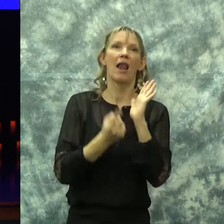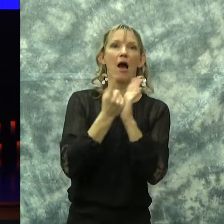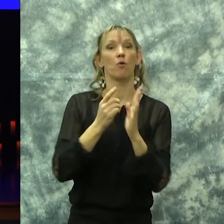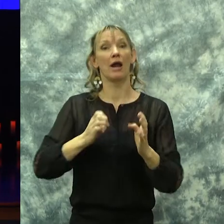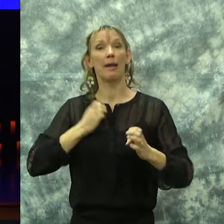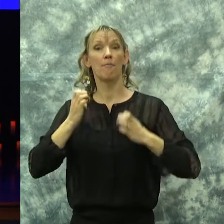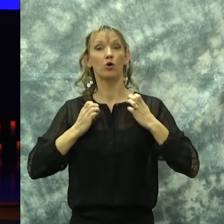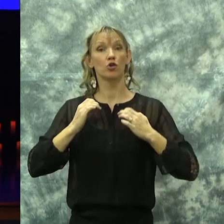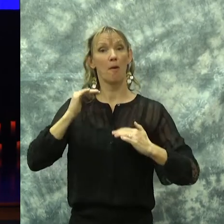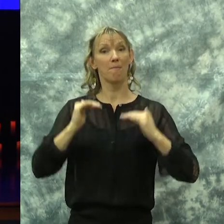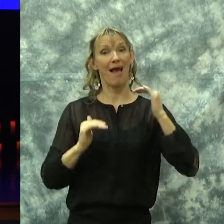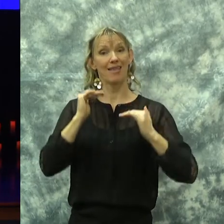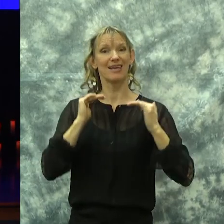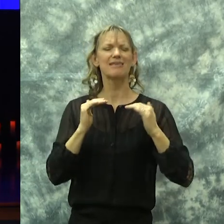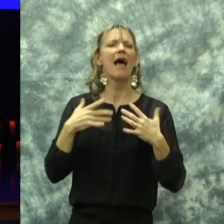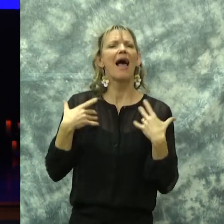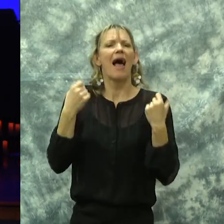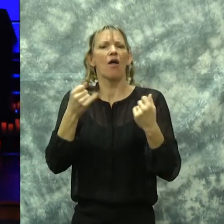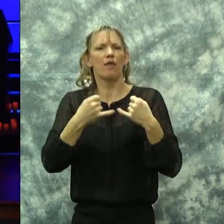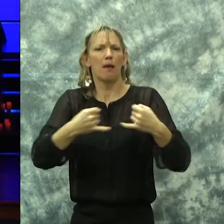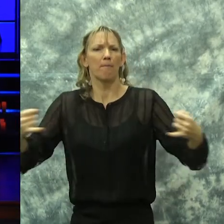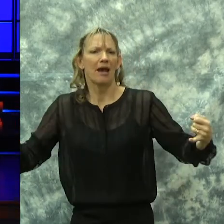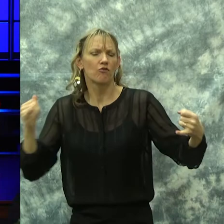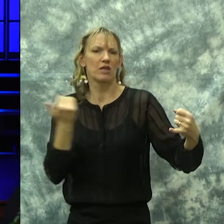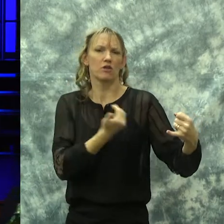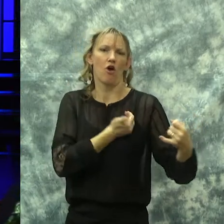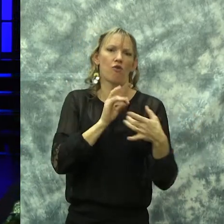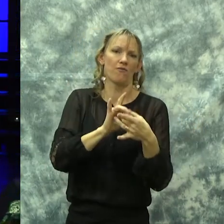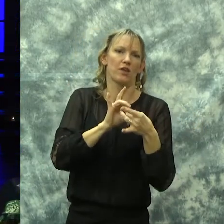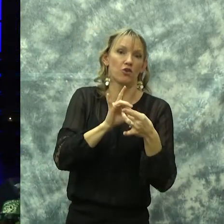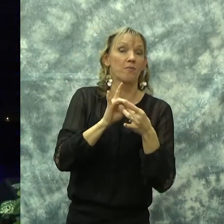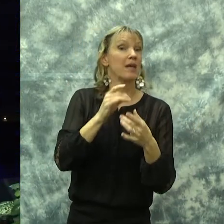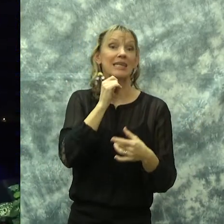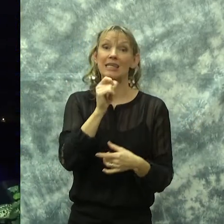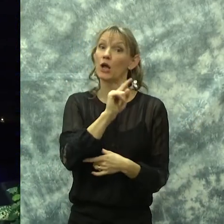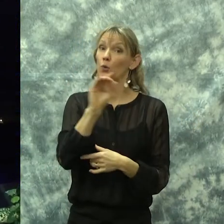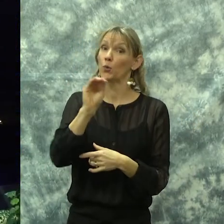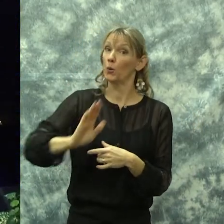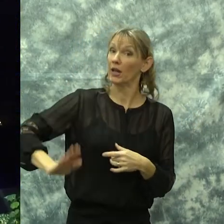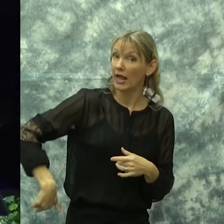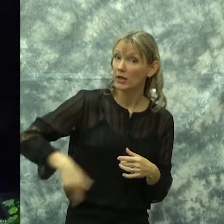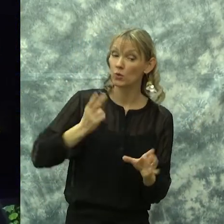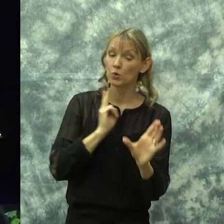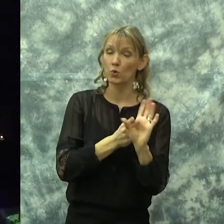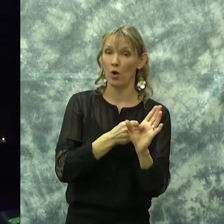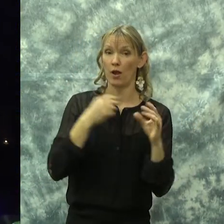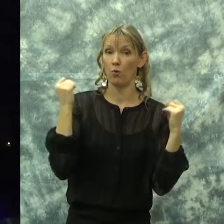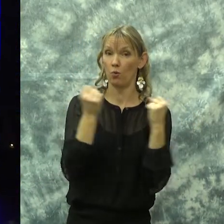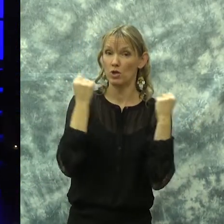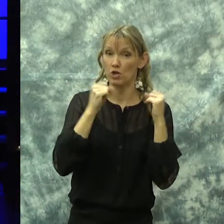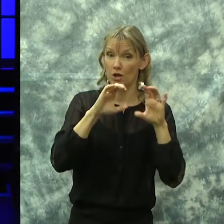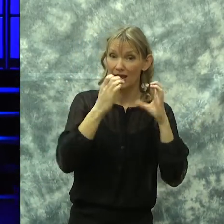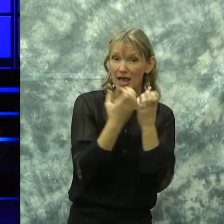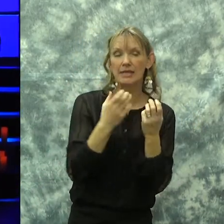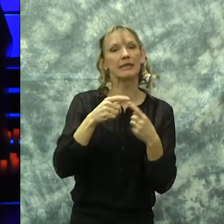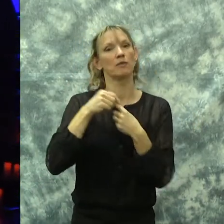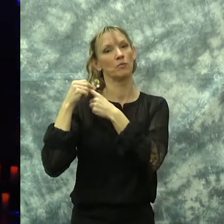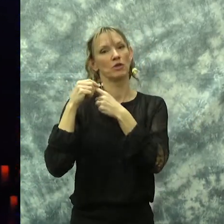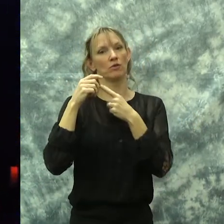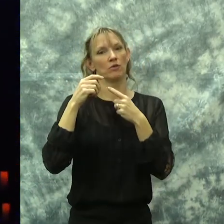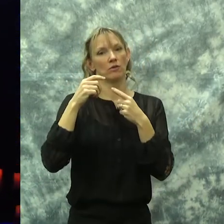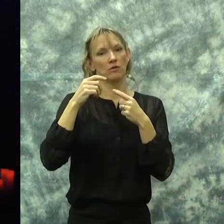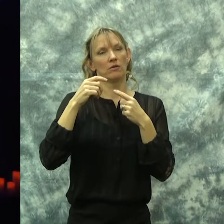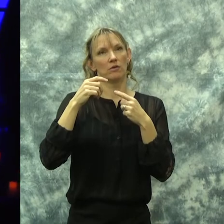particular, setting healthy boundaries in our relationships. And it's not too late to join a winter class. What a great spiritual gift to